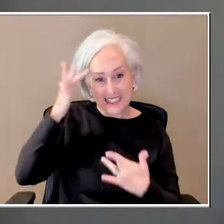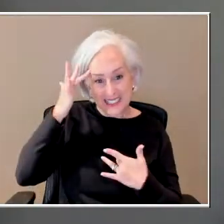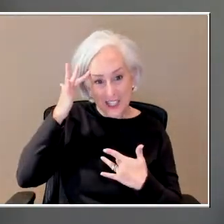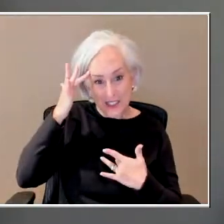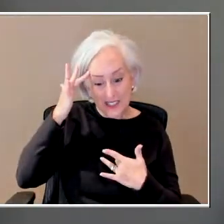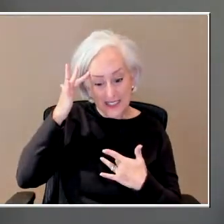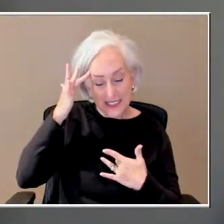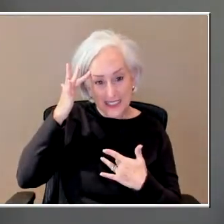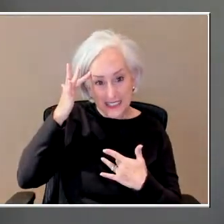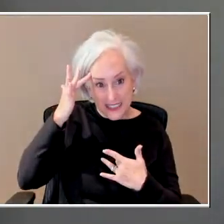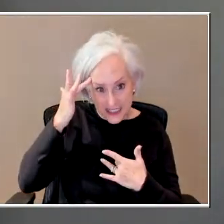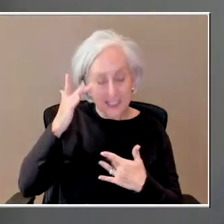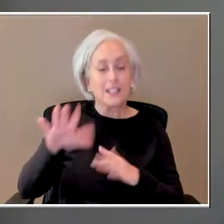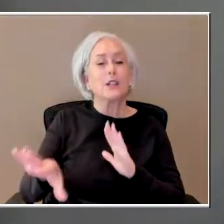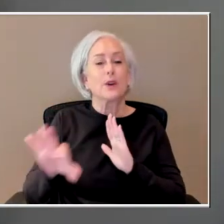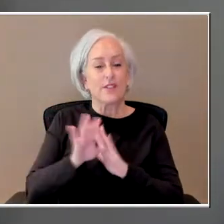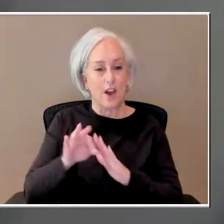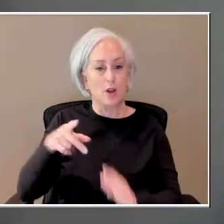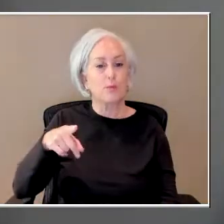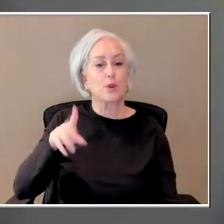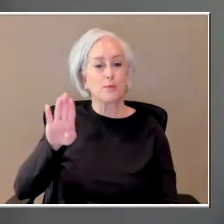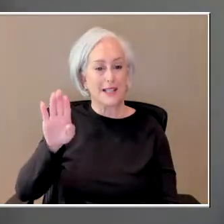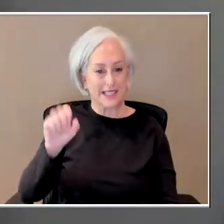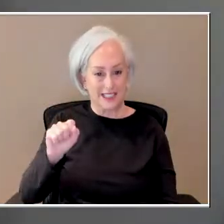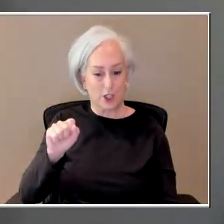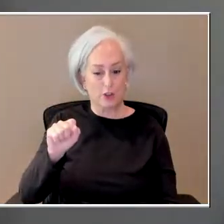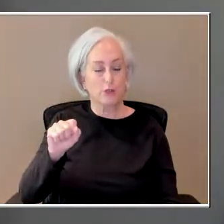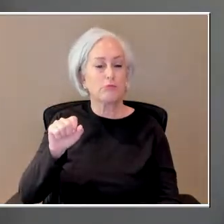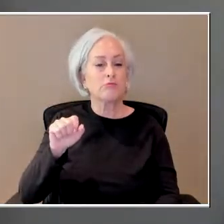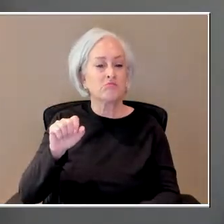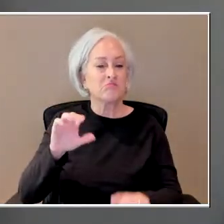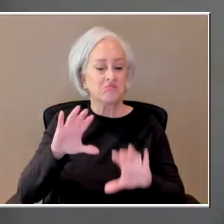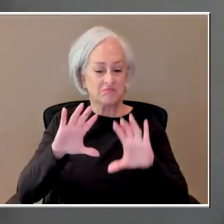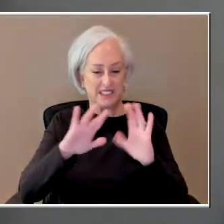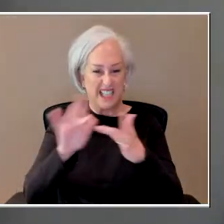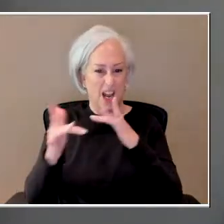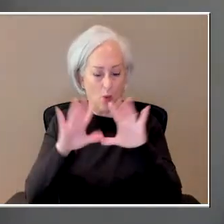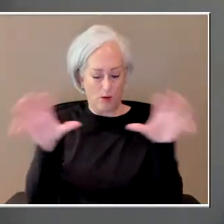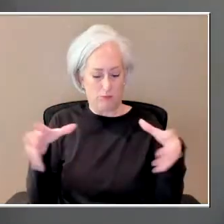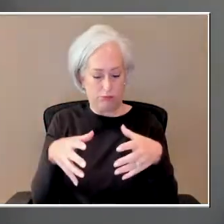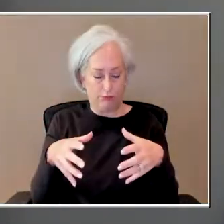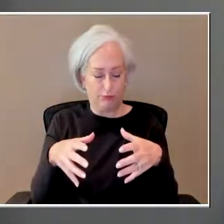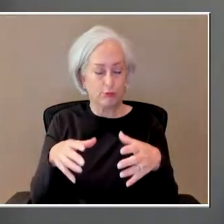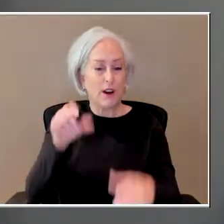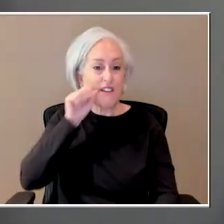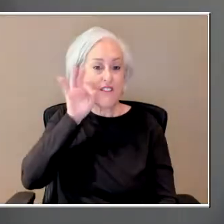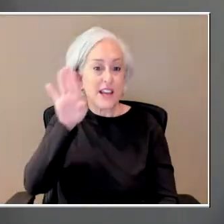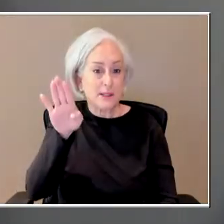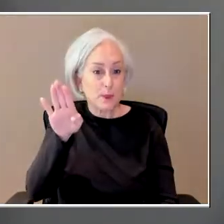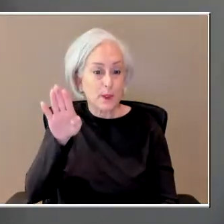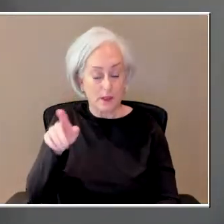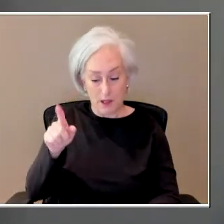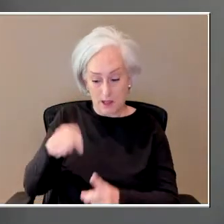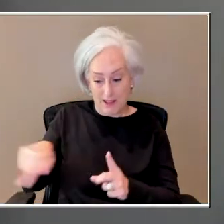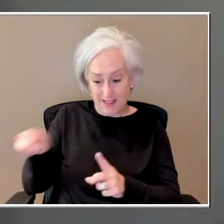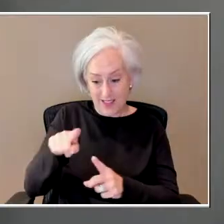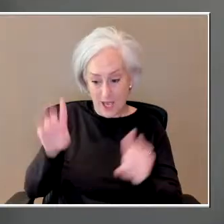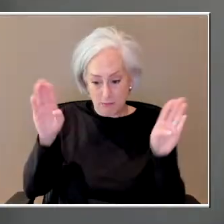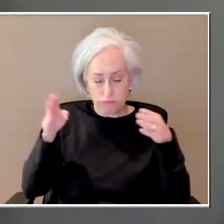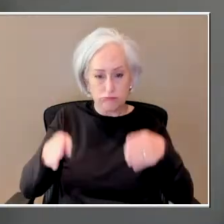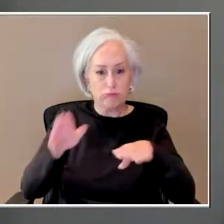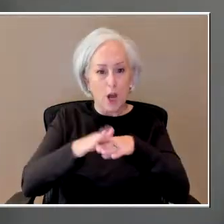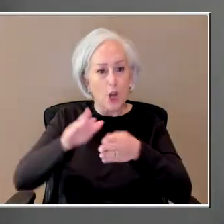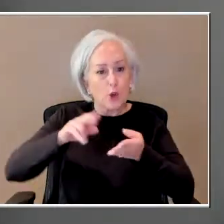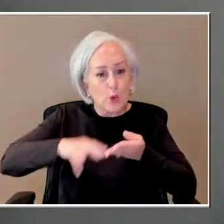found the Prune Belly Syndrome Network on Facebook, and it's an entire organization dedicated to